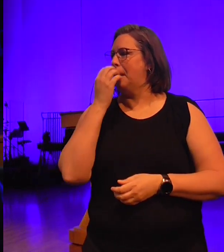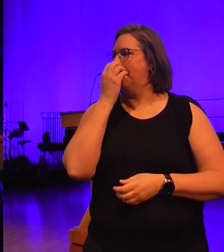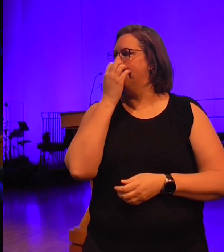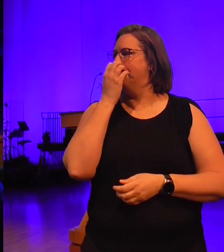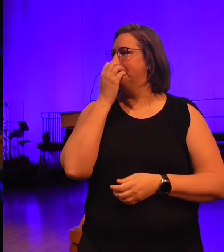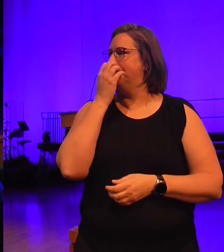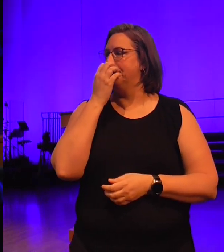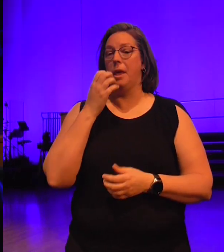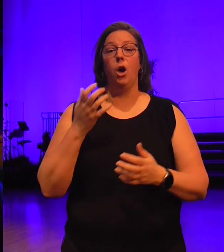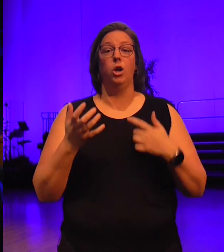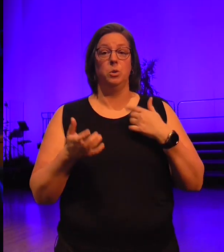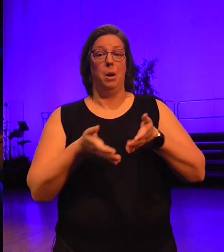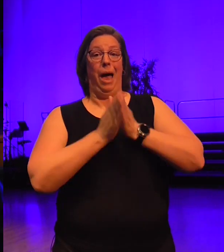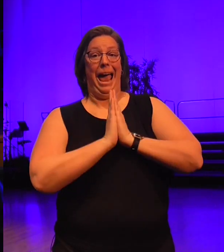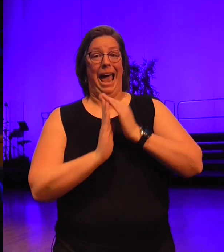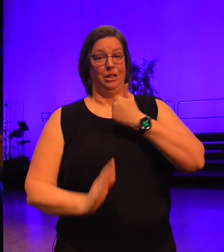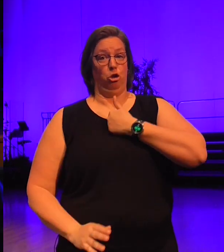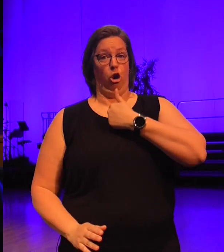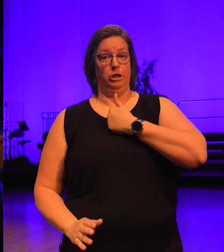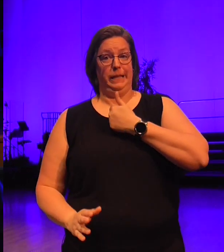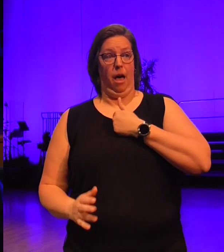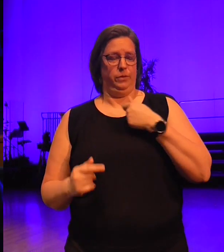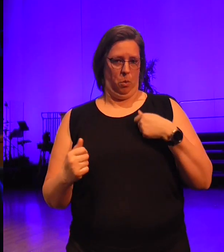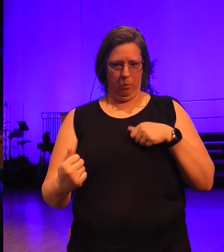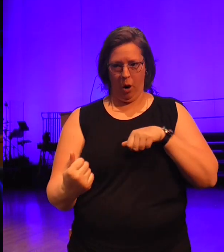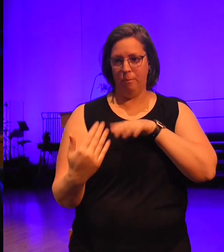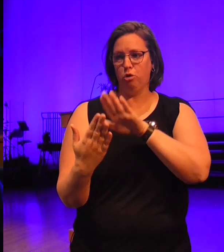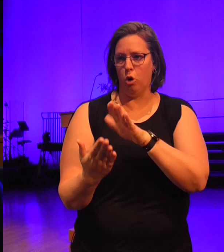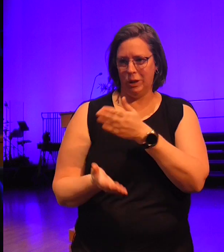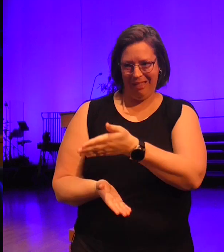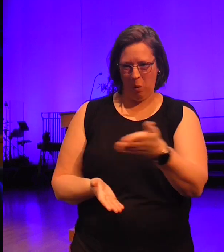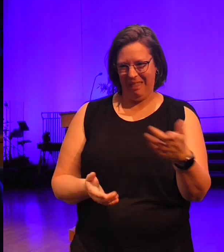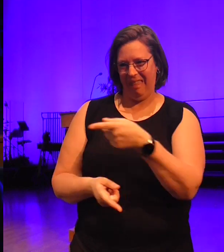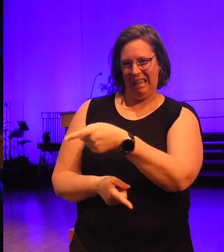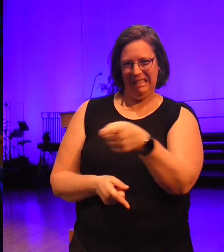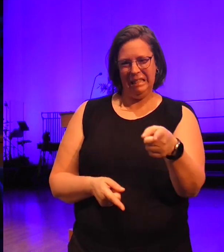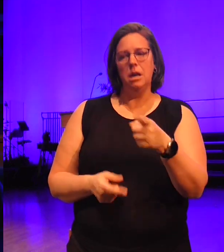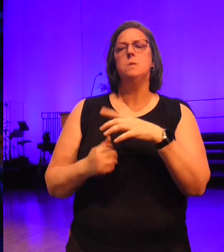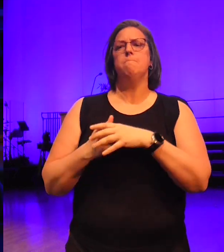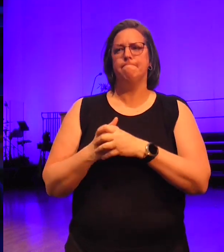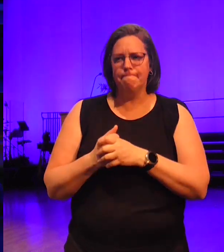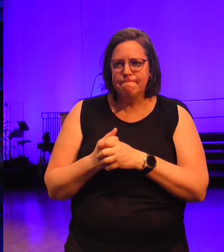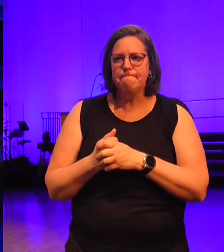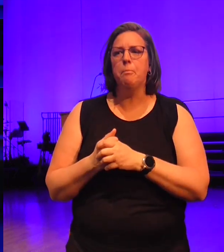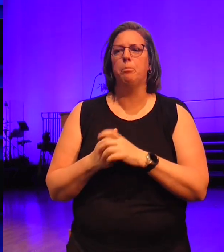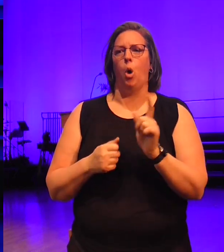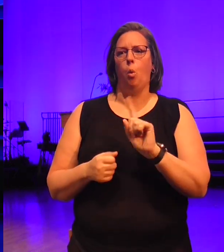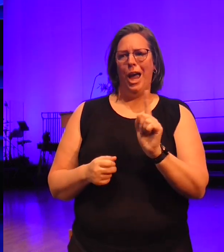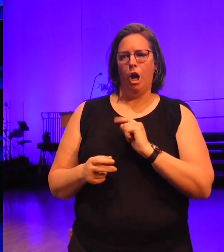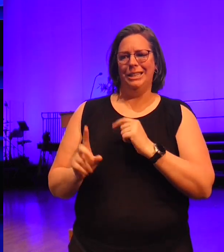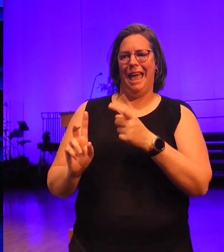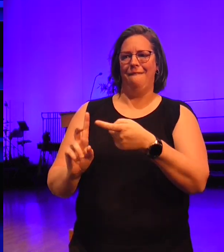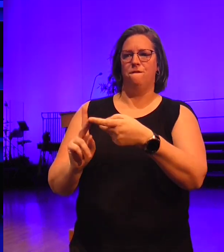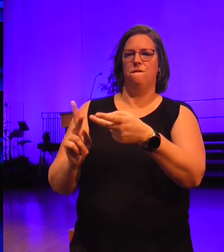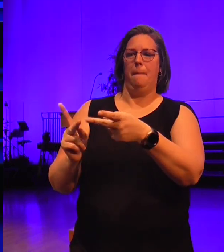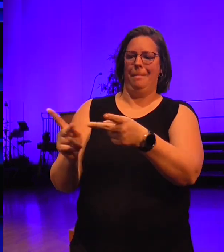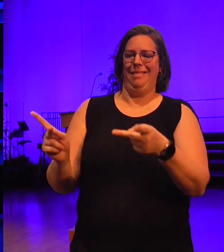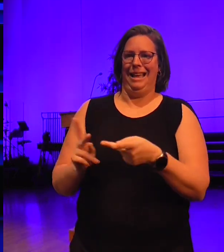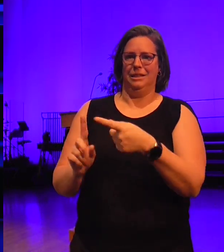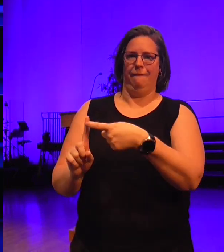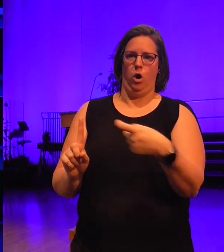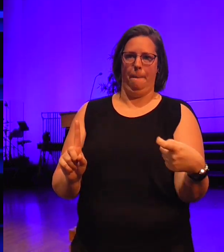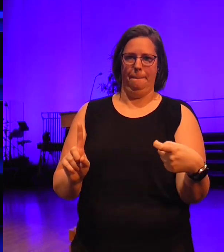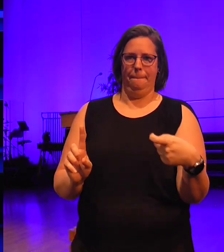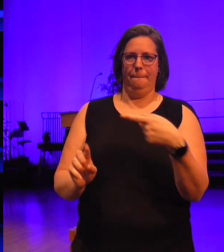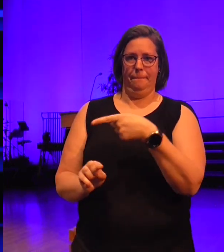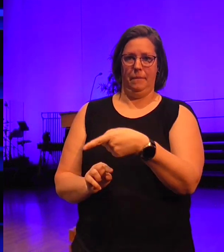As we want to ask ourselves when we're approaching the things that we're consuming, what we're consuming from. And when we can be fully present in a place